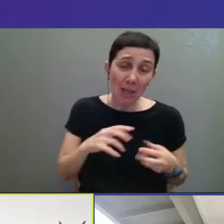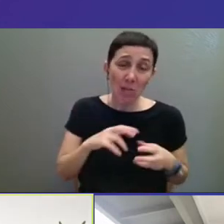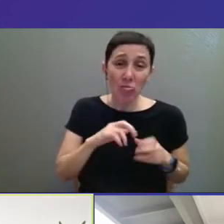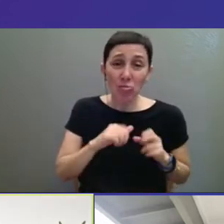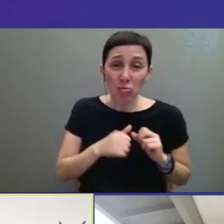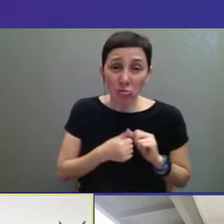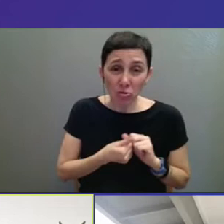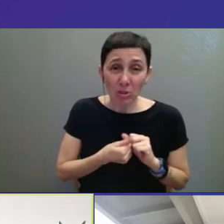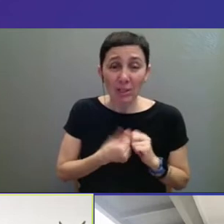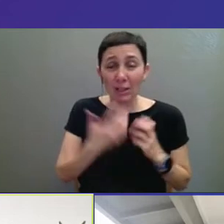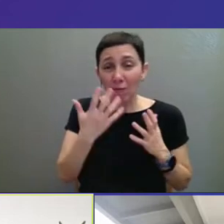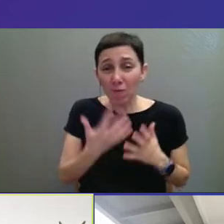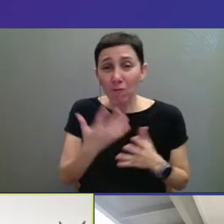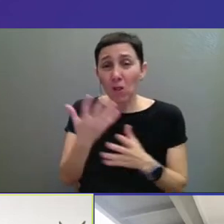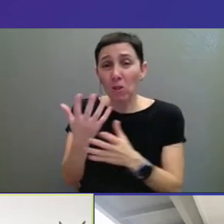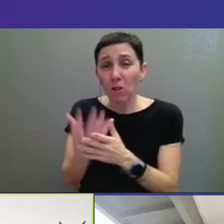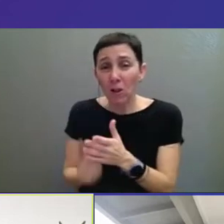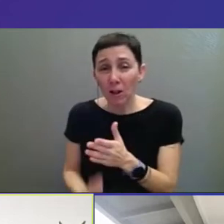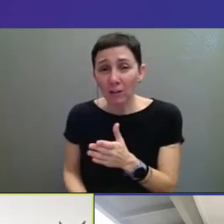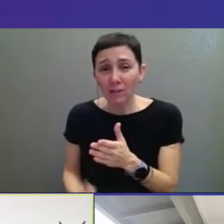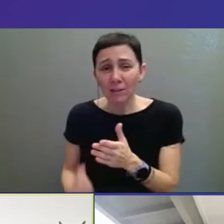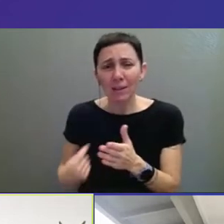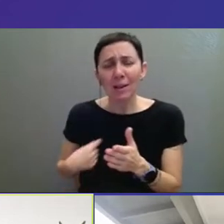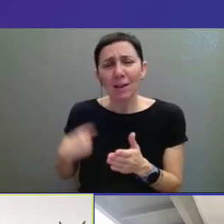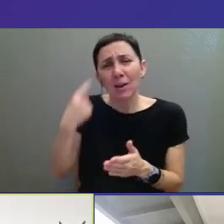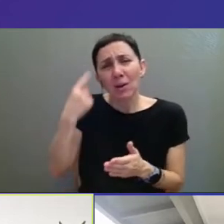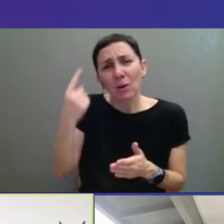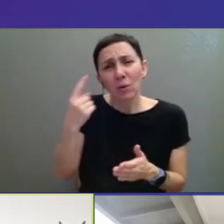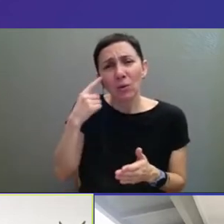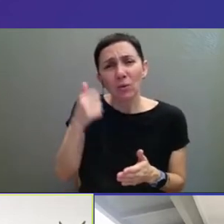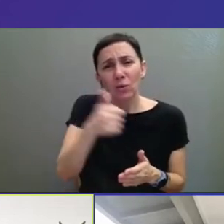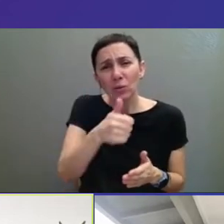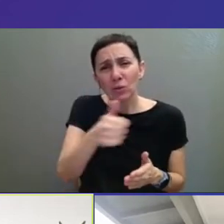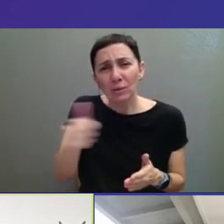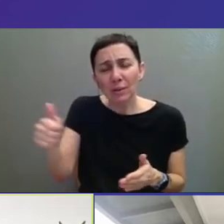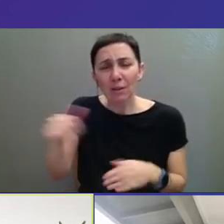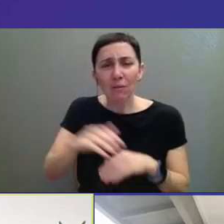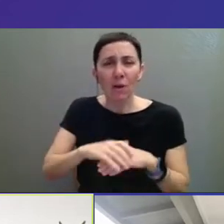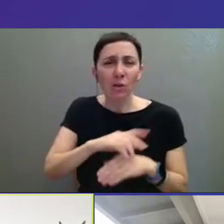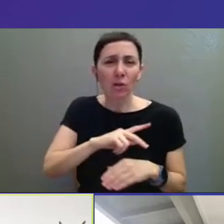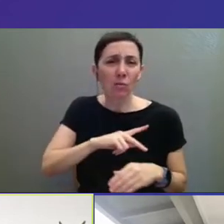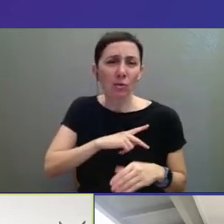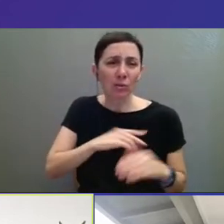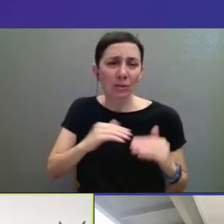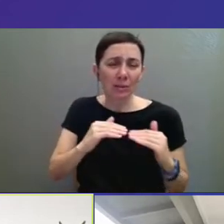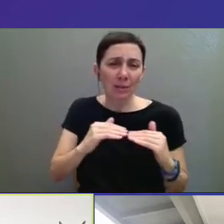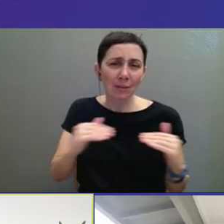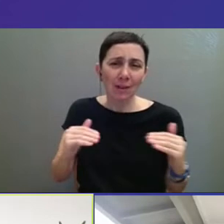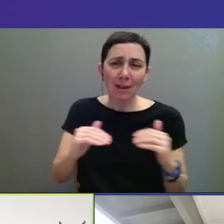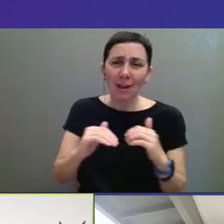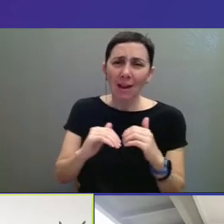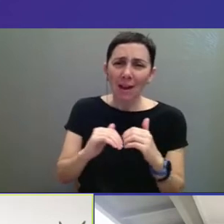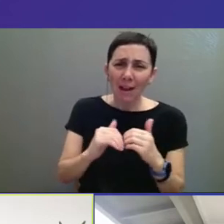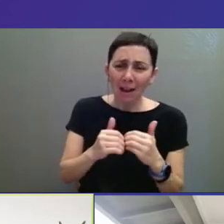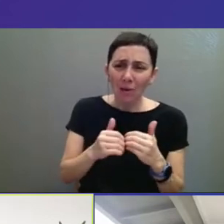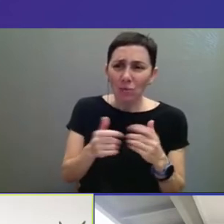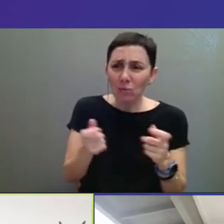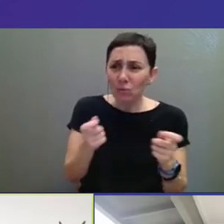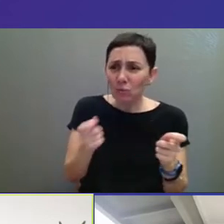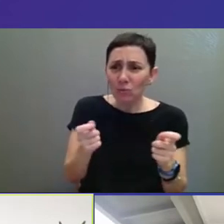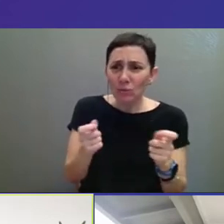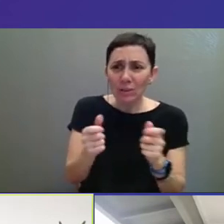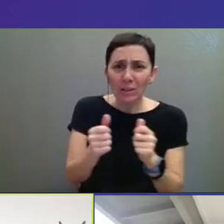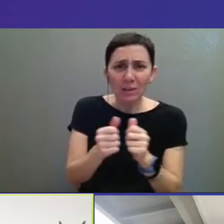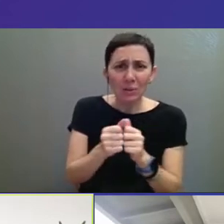loss. And I was just wondering for yourself, on a very personal level, I would like to start, how you deal with that,